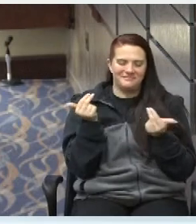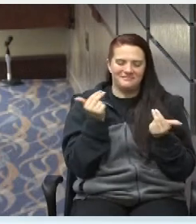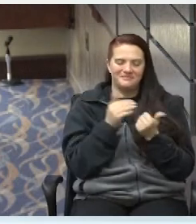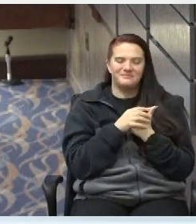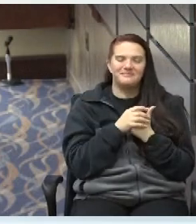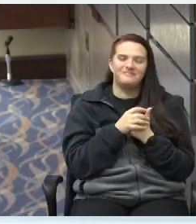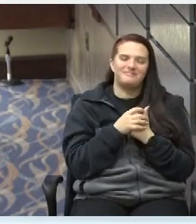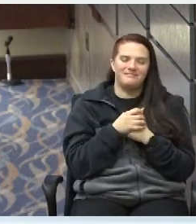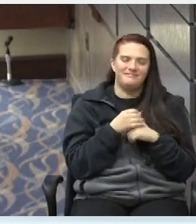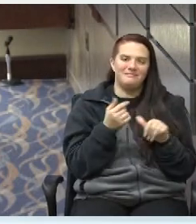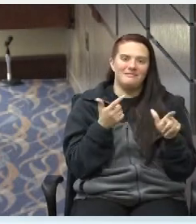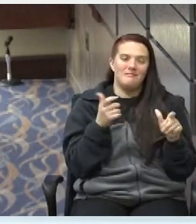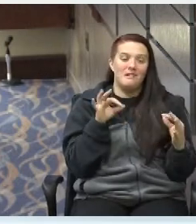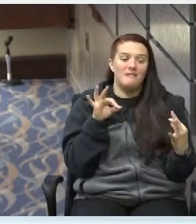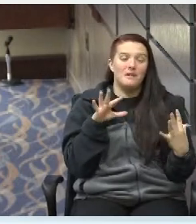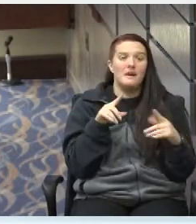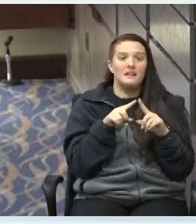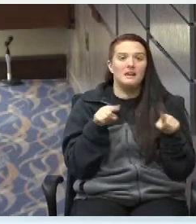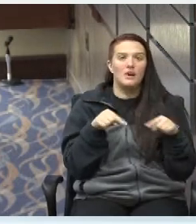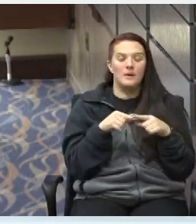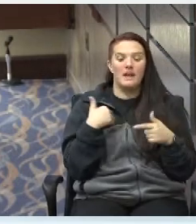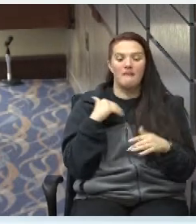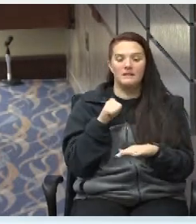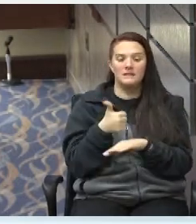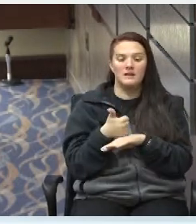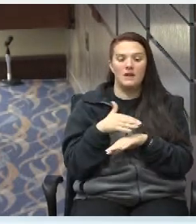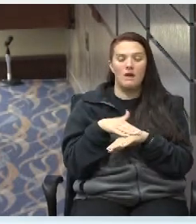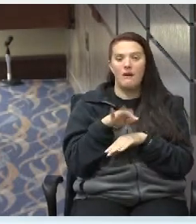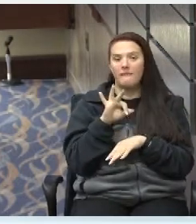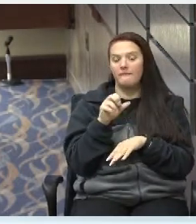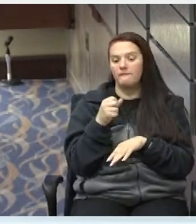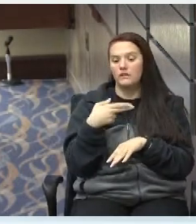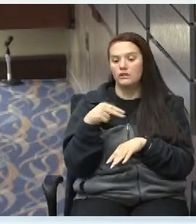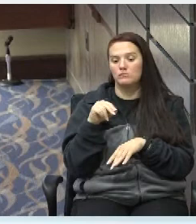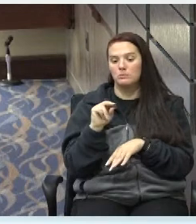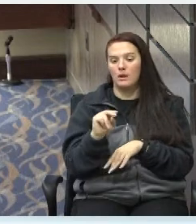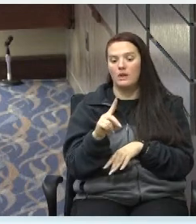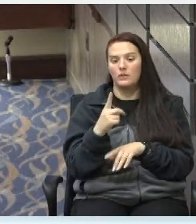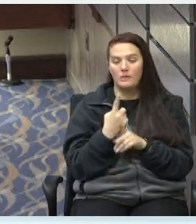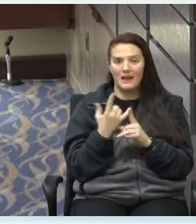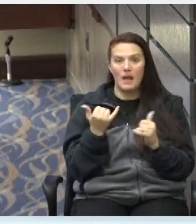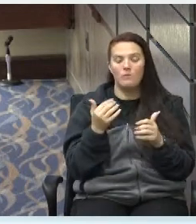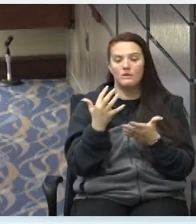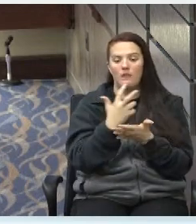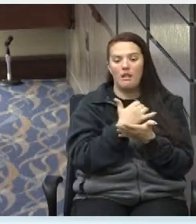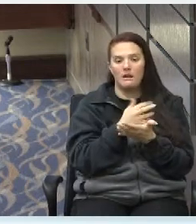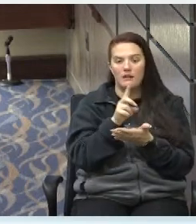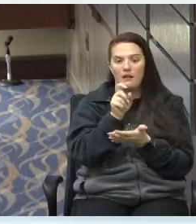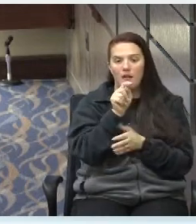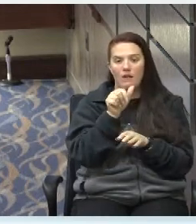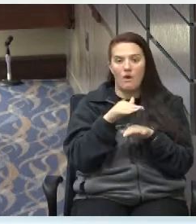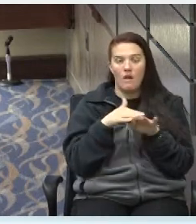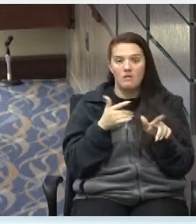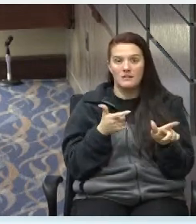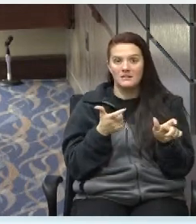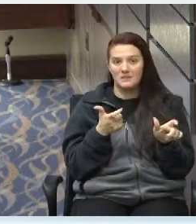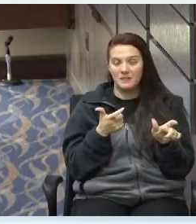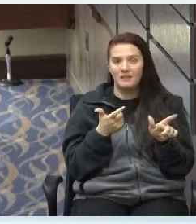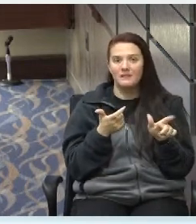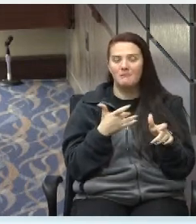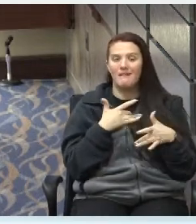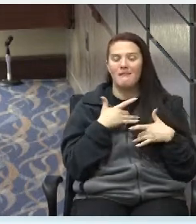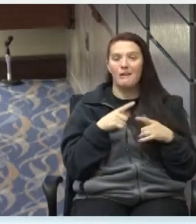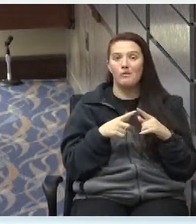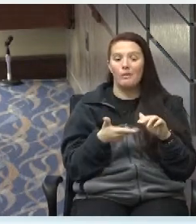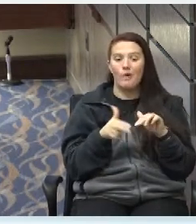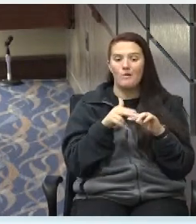A speed feedback sign that we have installed on Fish Pond. Right now we're collecting data on the speed. Speeds tend to go